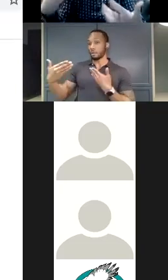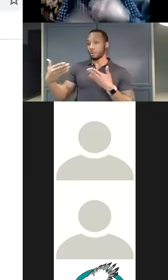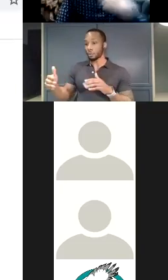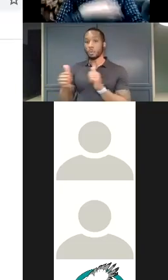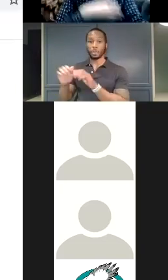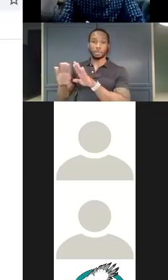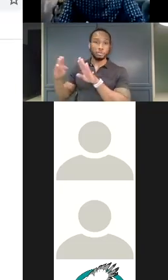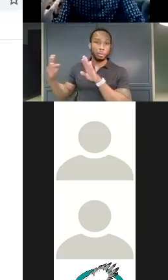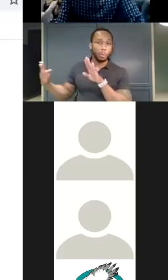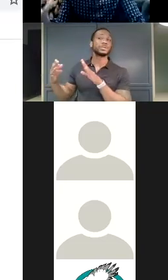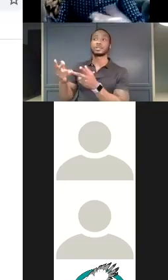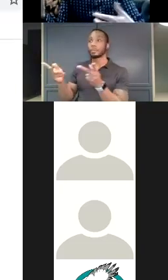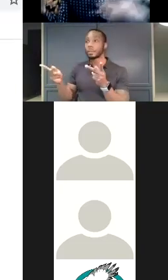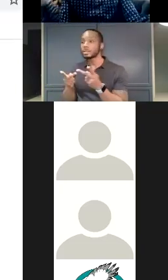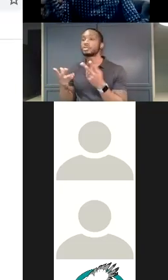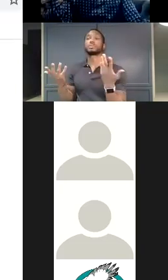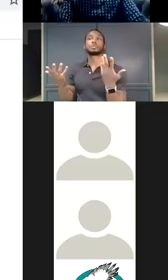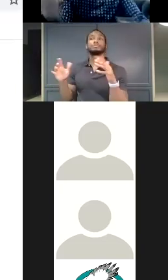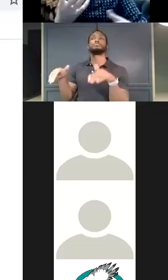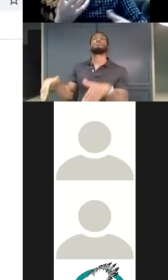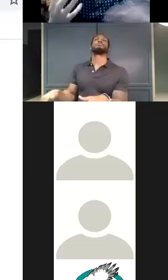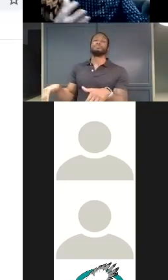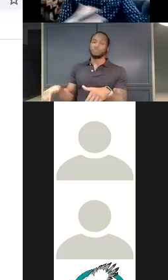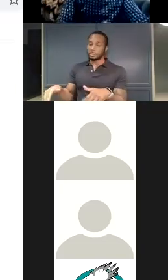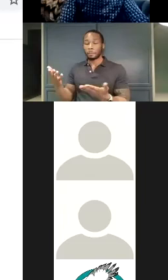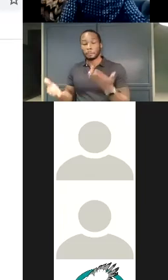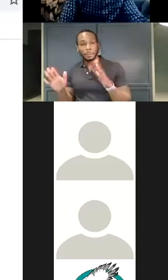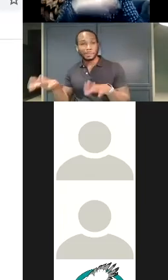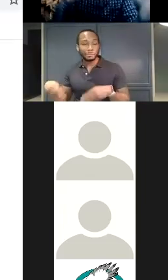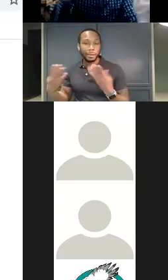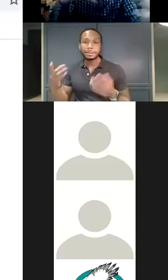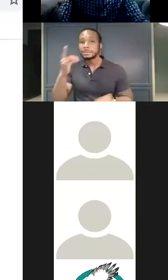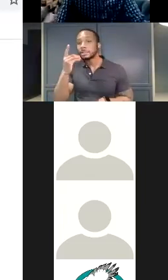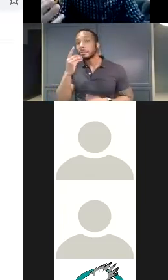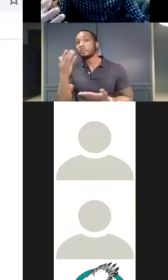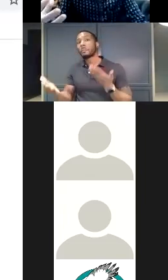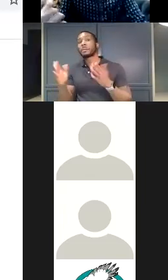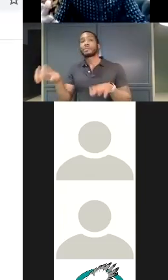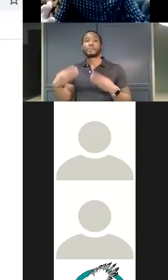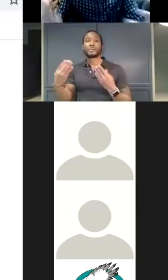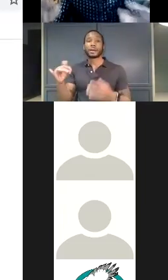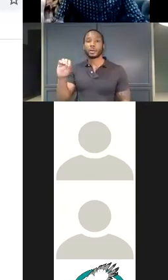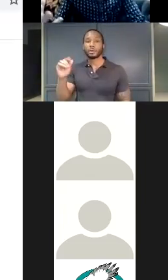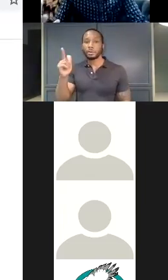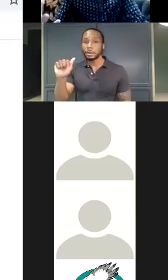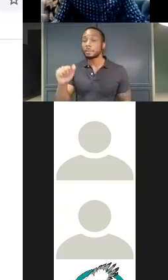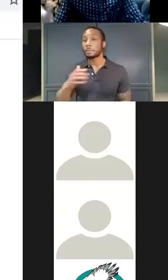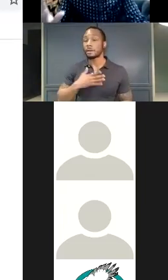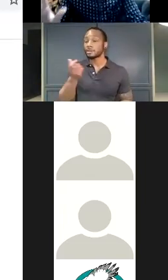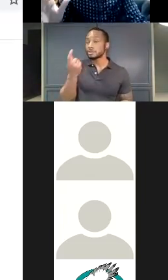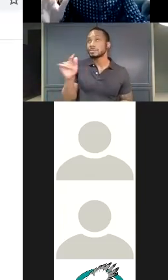just a place to like chill out. Maybe there's dinner, maybe there's yoga. Like, my understanding is it's just like a